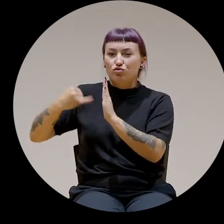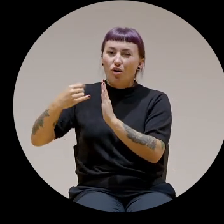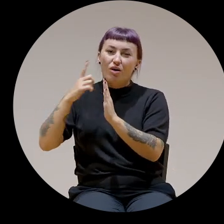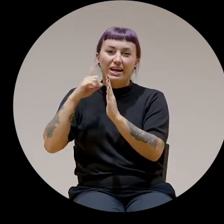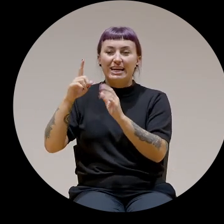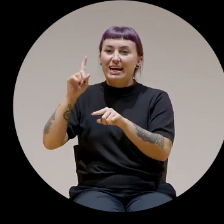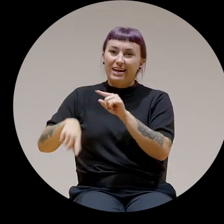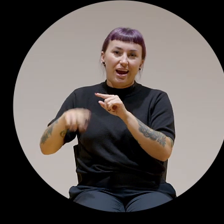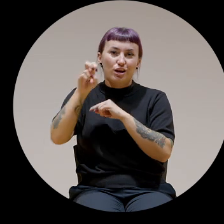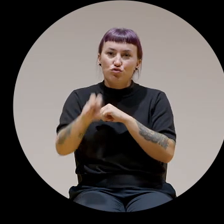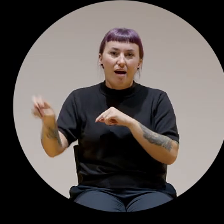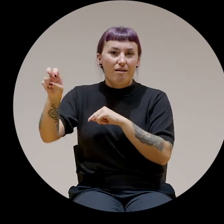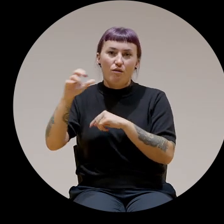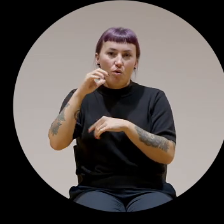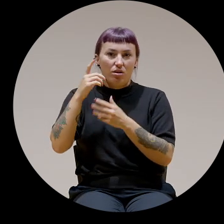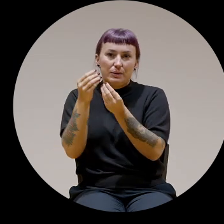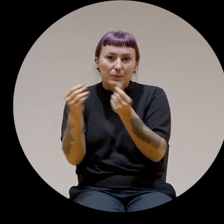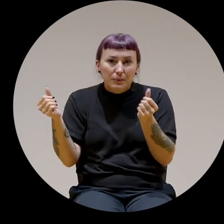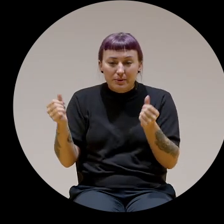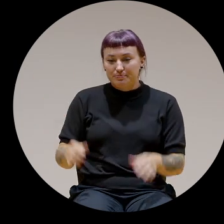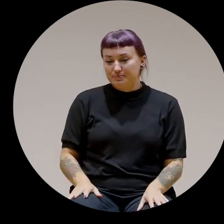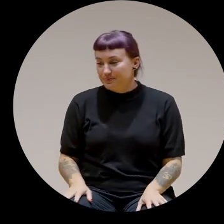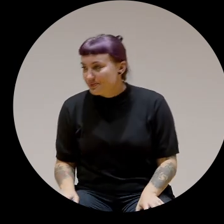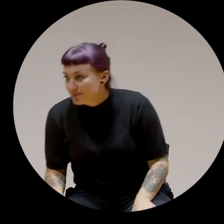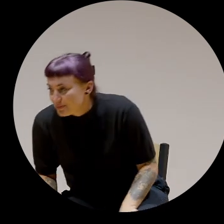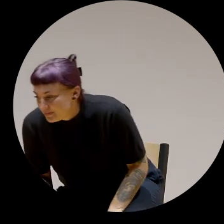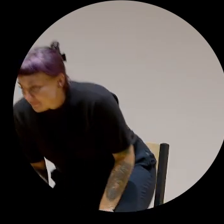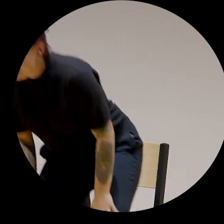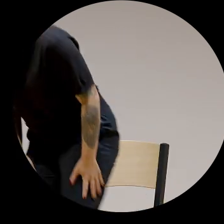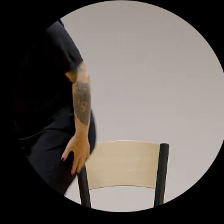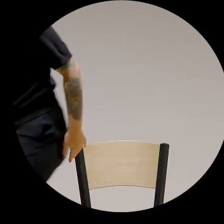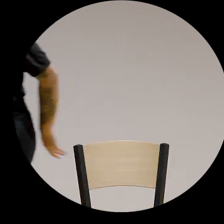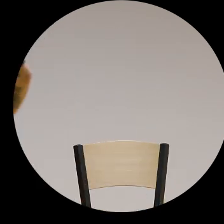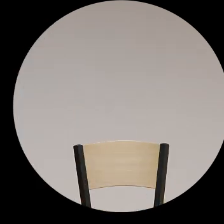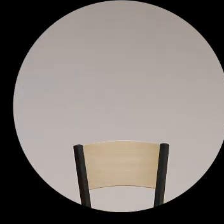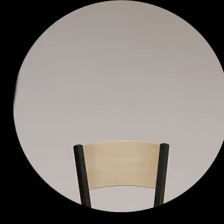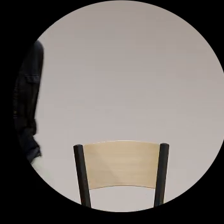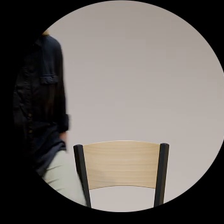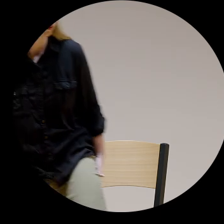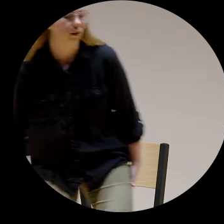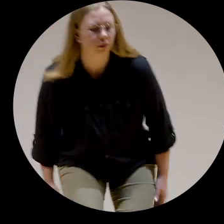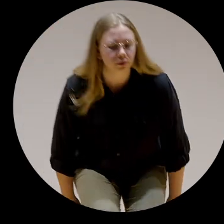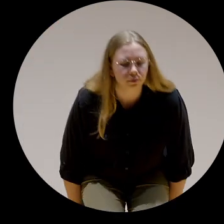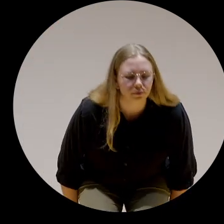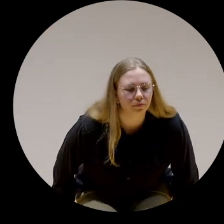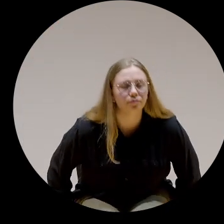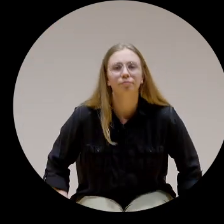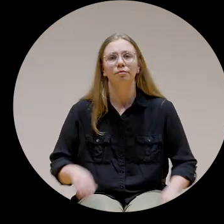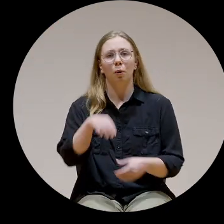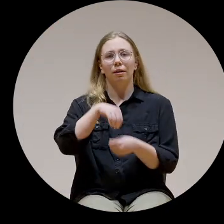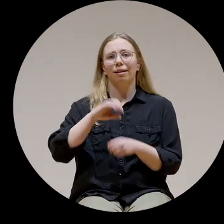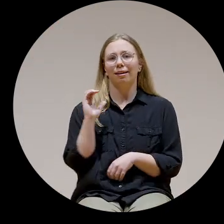stand up to a traveling show. And in the exhibit, we decided